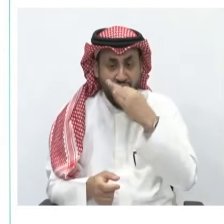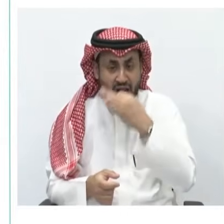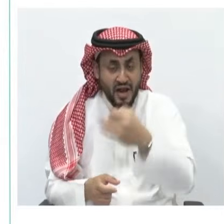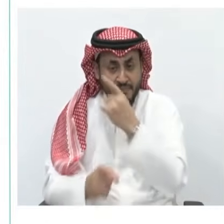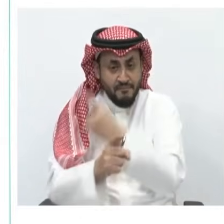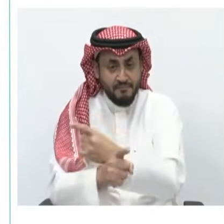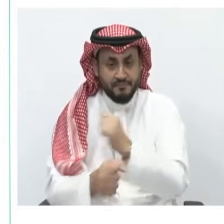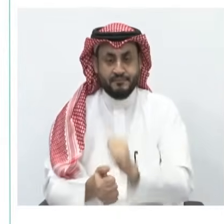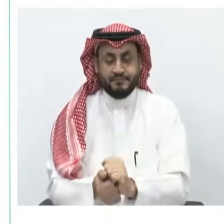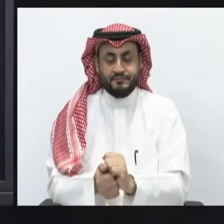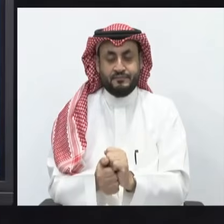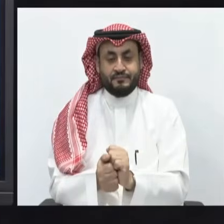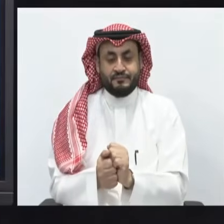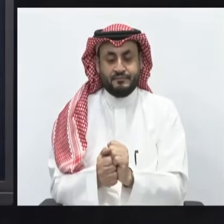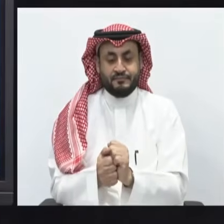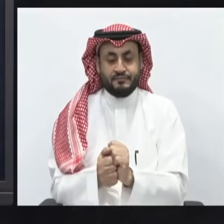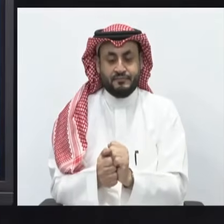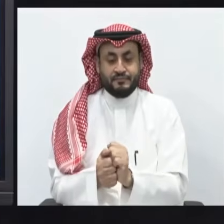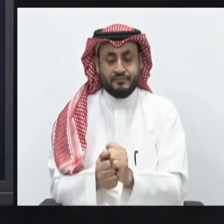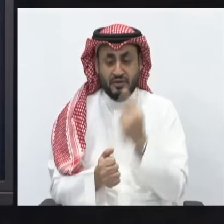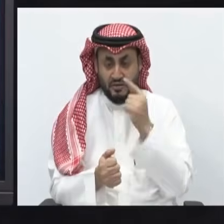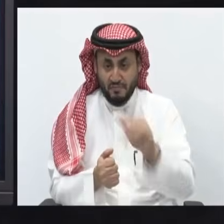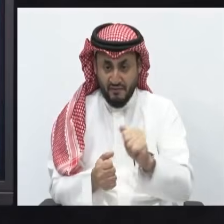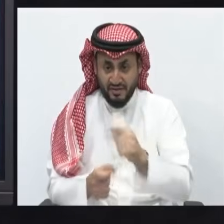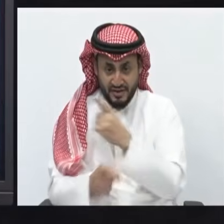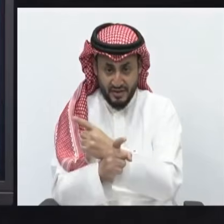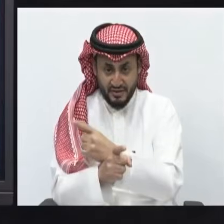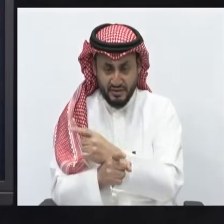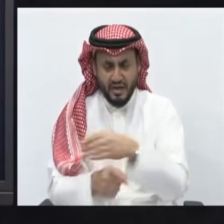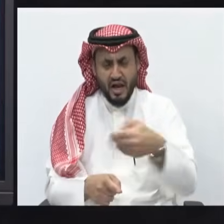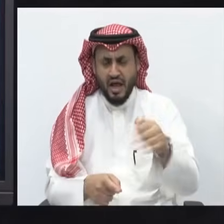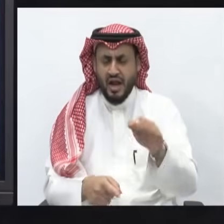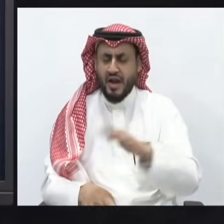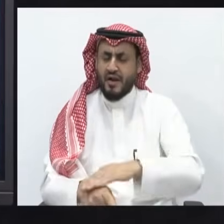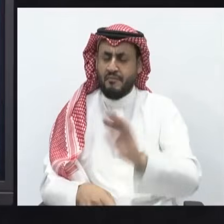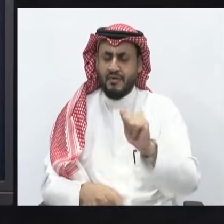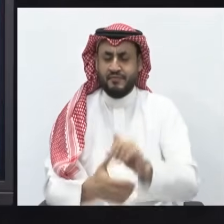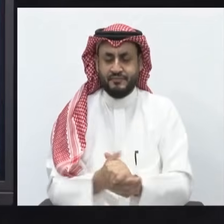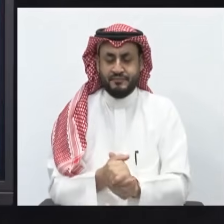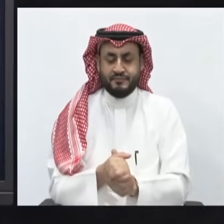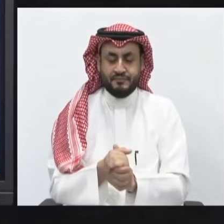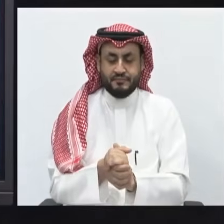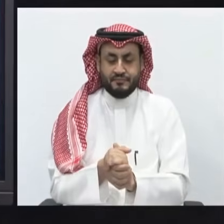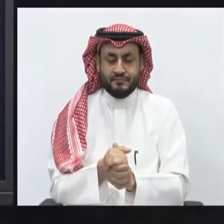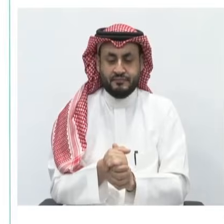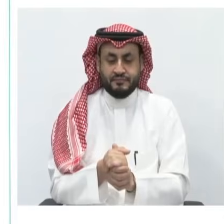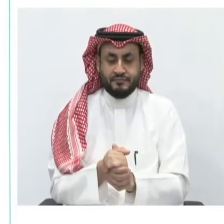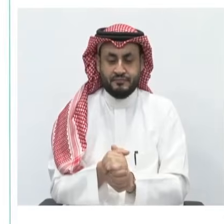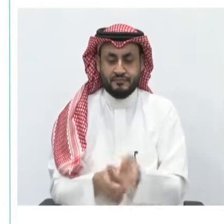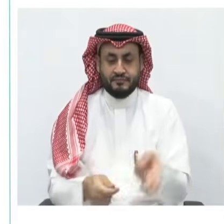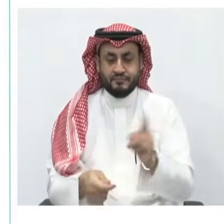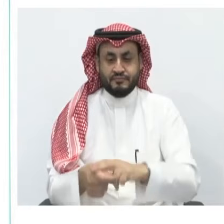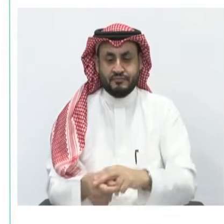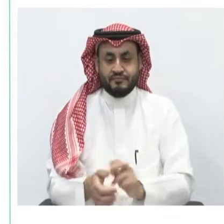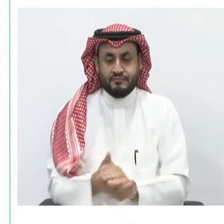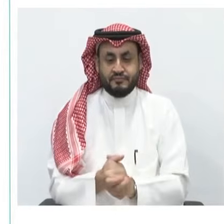Okay, if I don't say the teacher says, then don't do it. Okay, let's start.